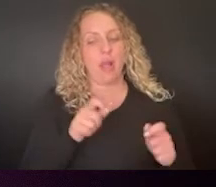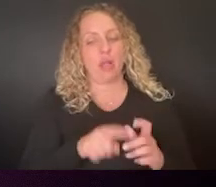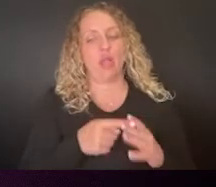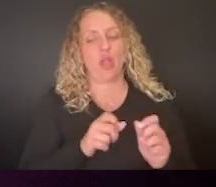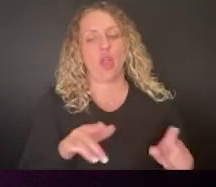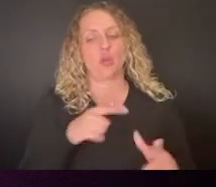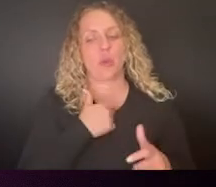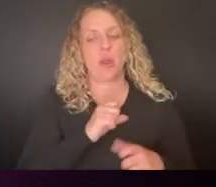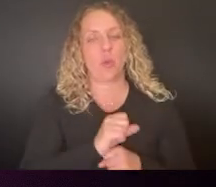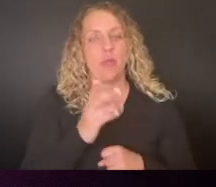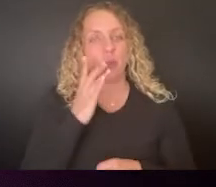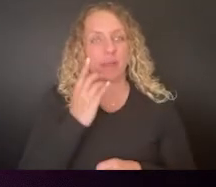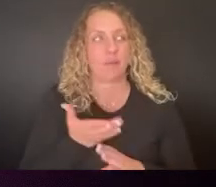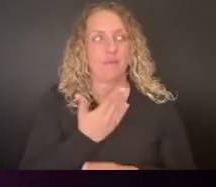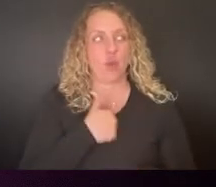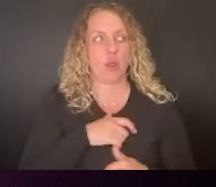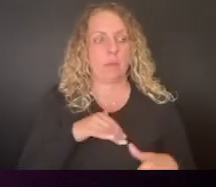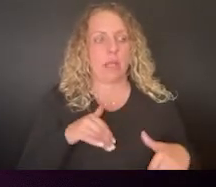isolation.